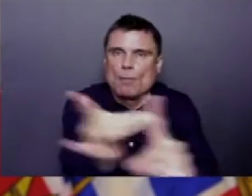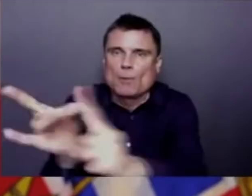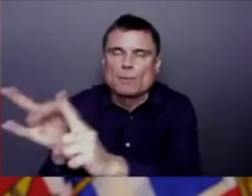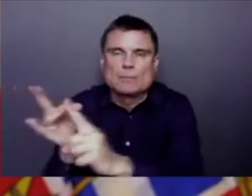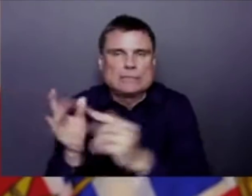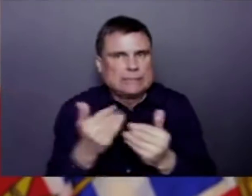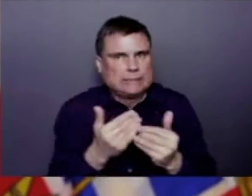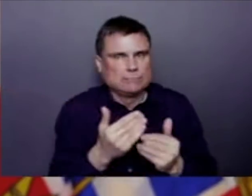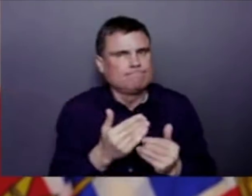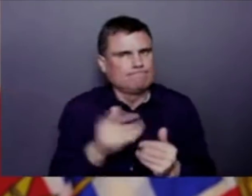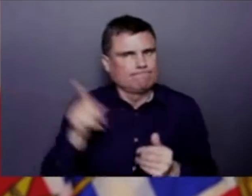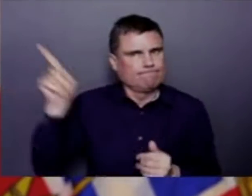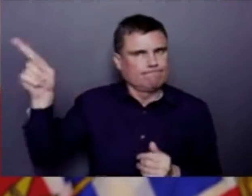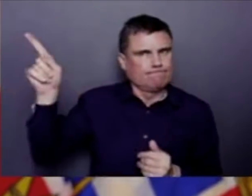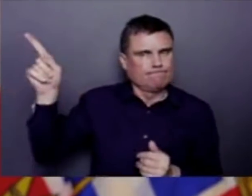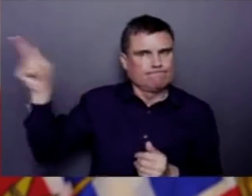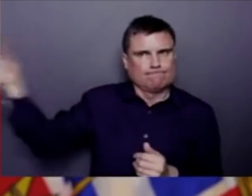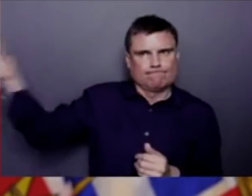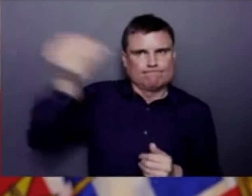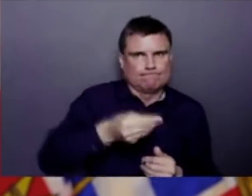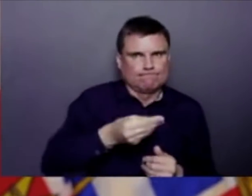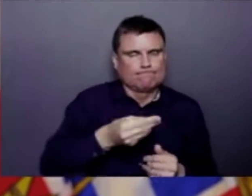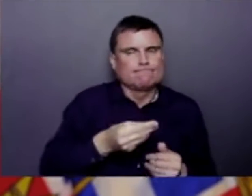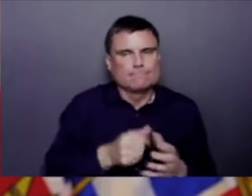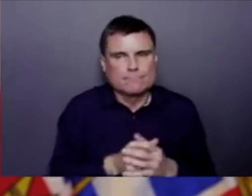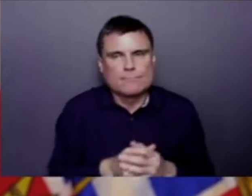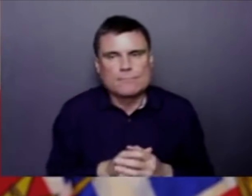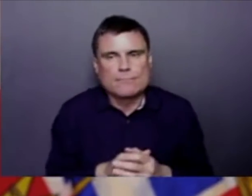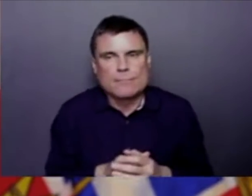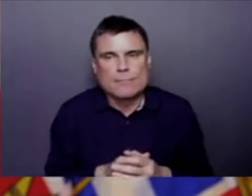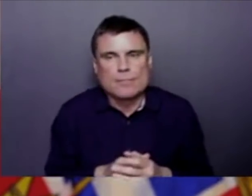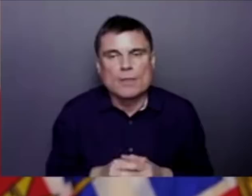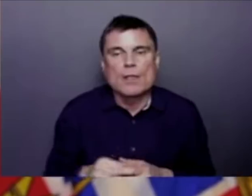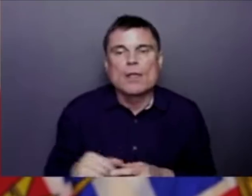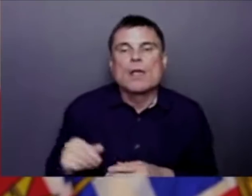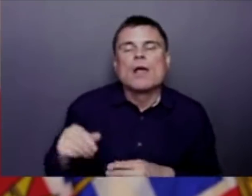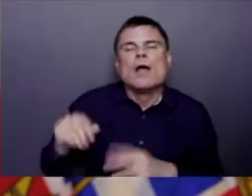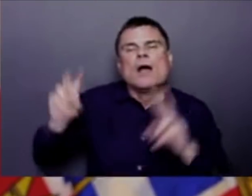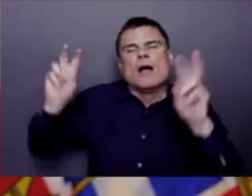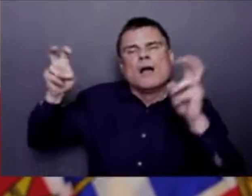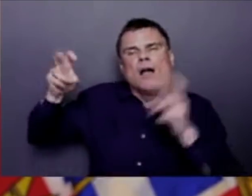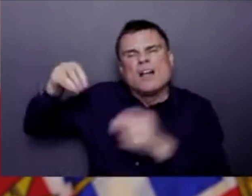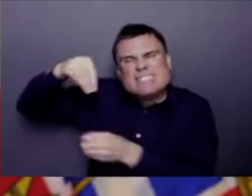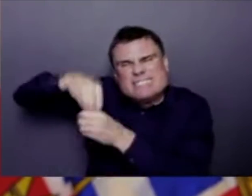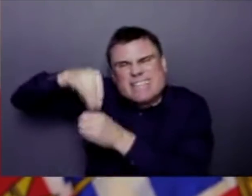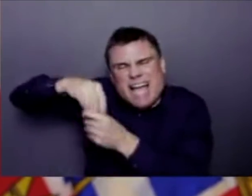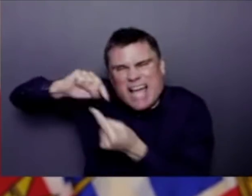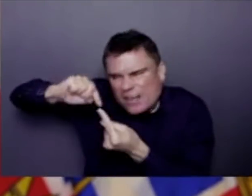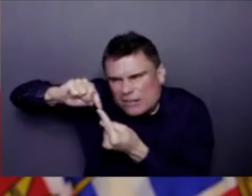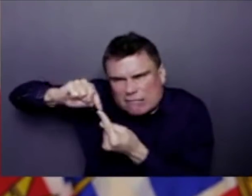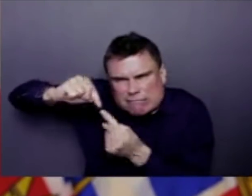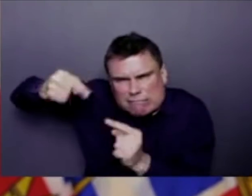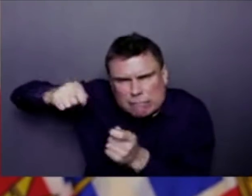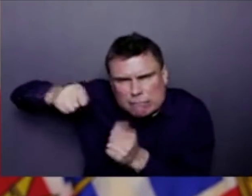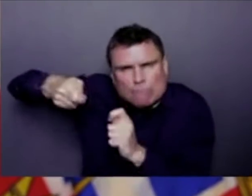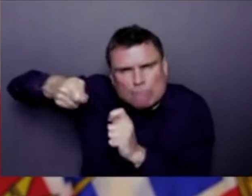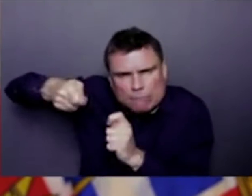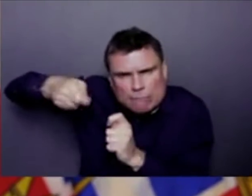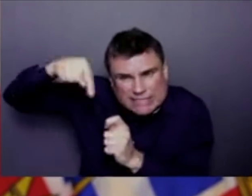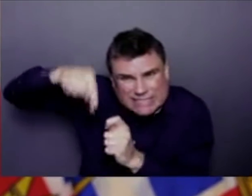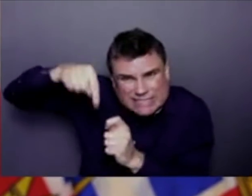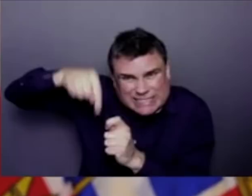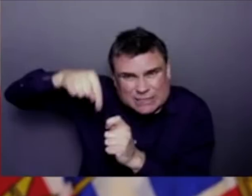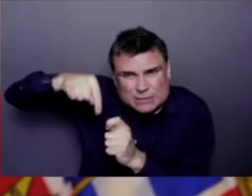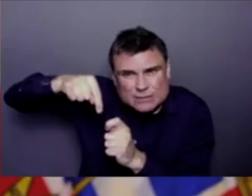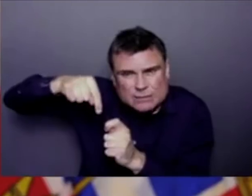on the spike protein that may make the virus more easily bind to the receptors, the ACE2 receptors in the back